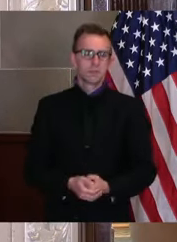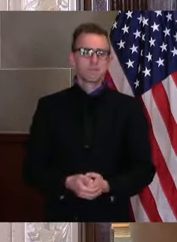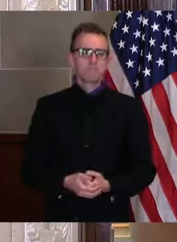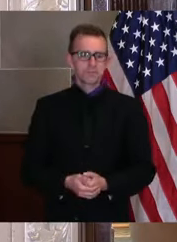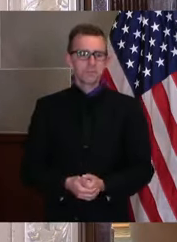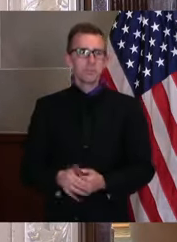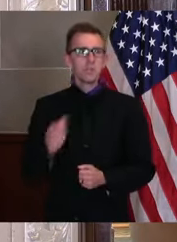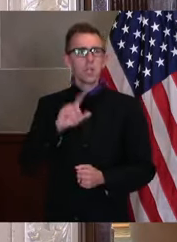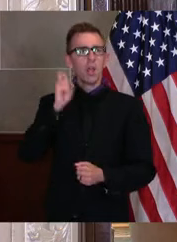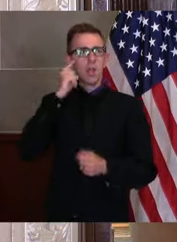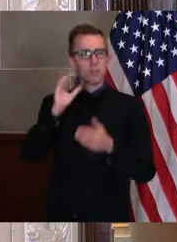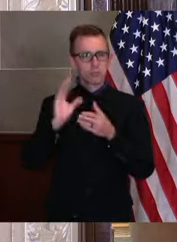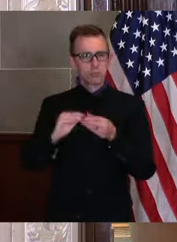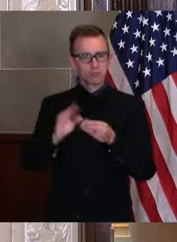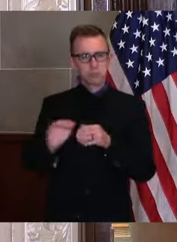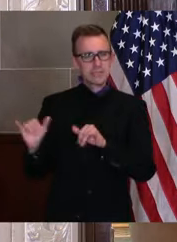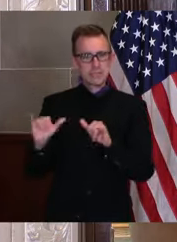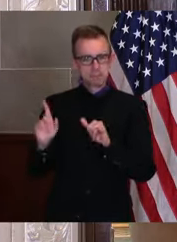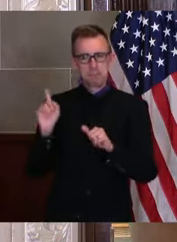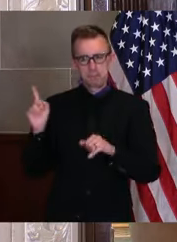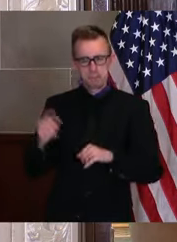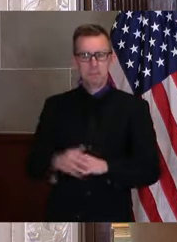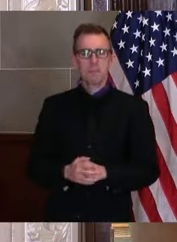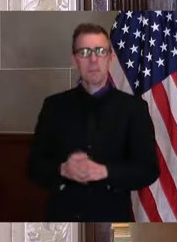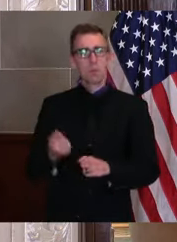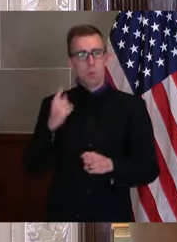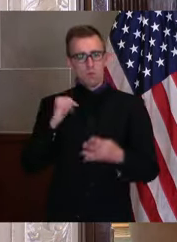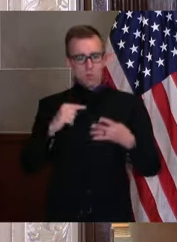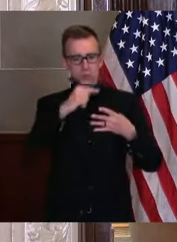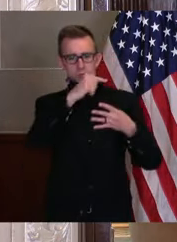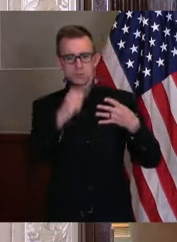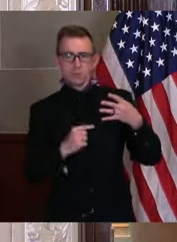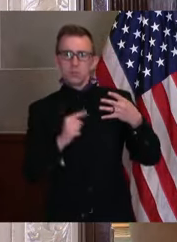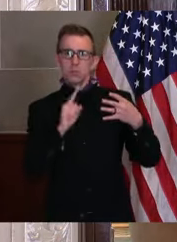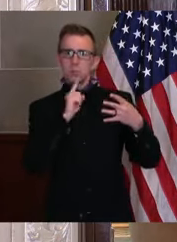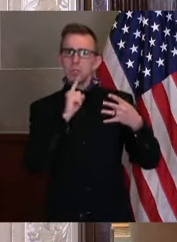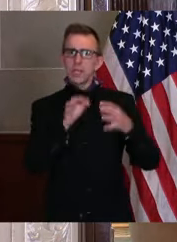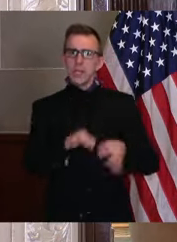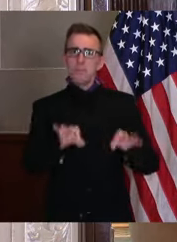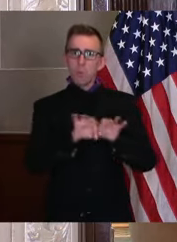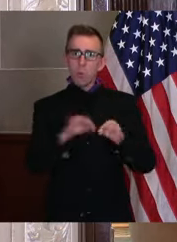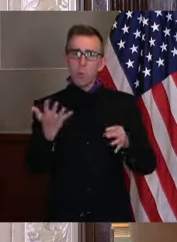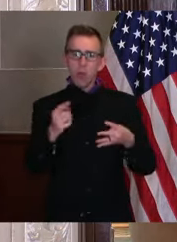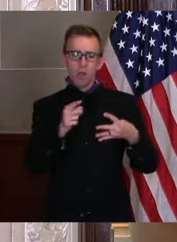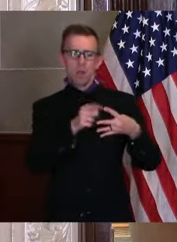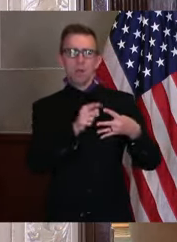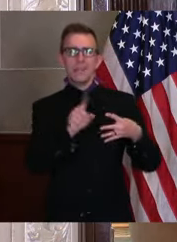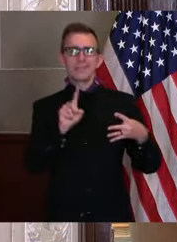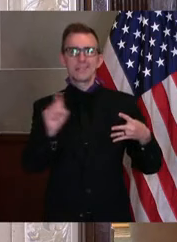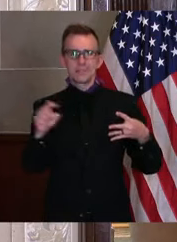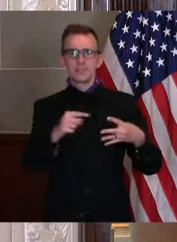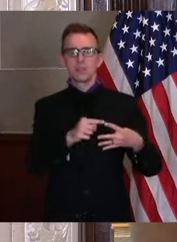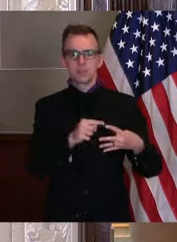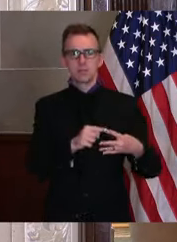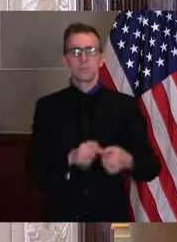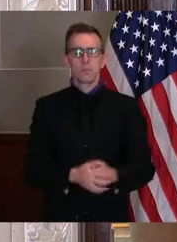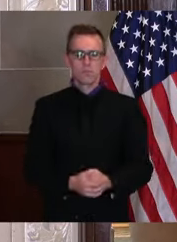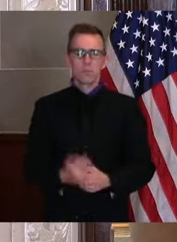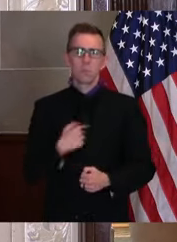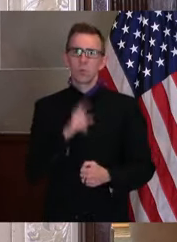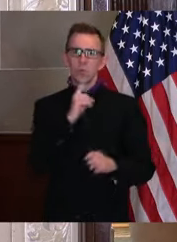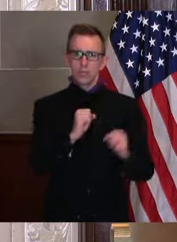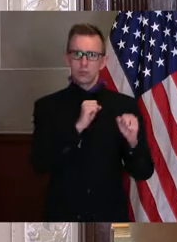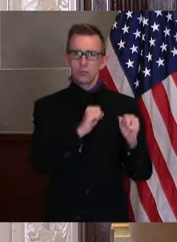governor said, one of our pillars that has served us so well is testing. We've been very strategic